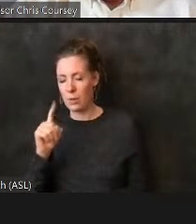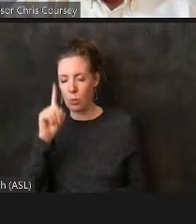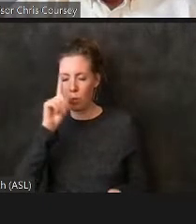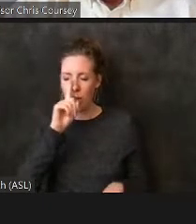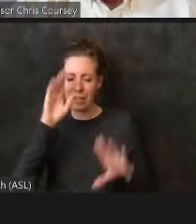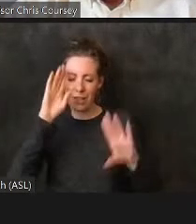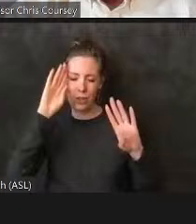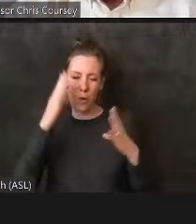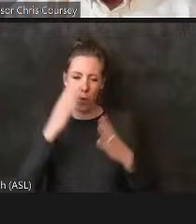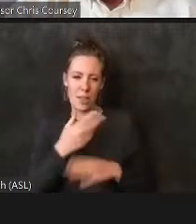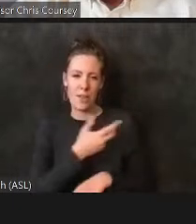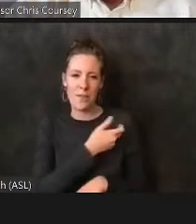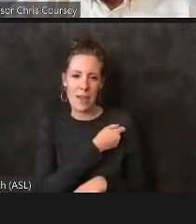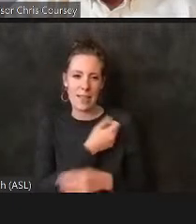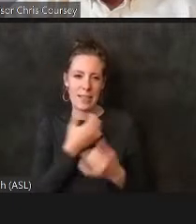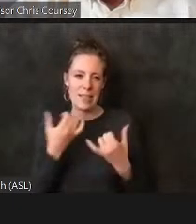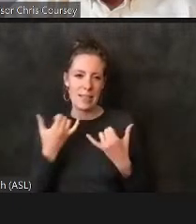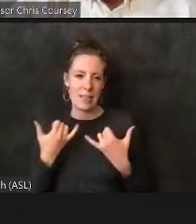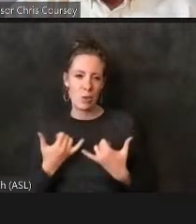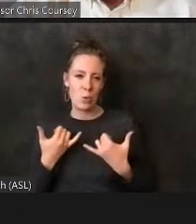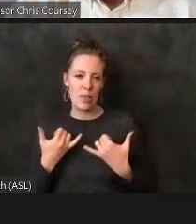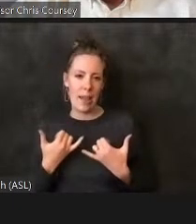vaccines today.